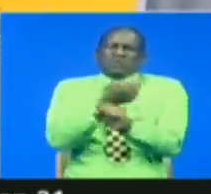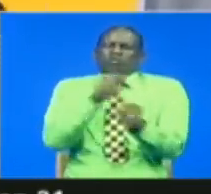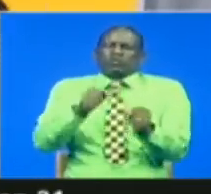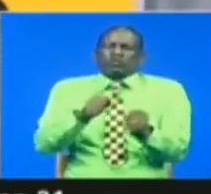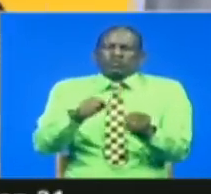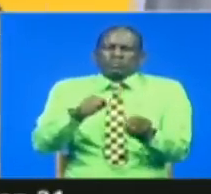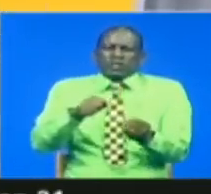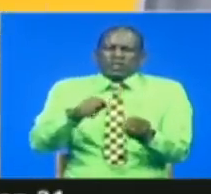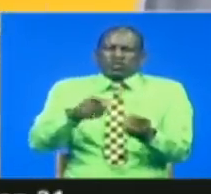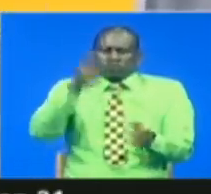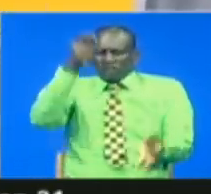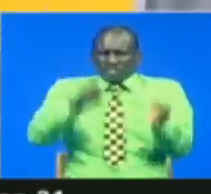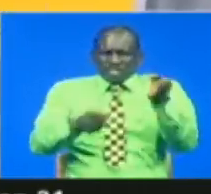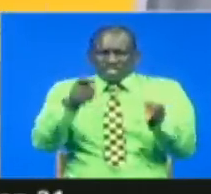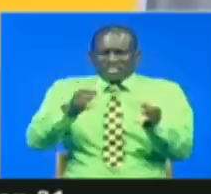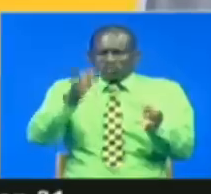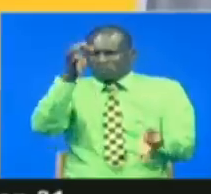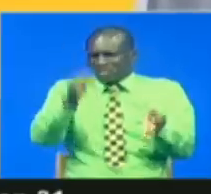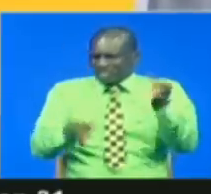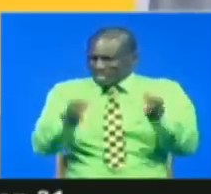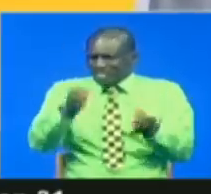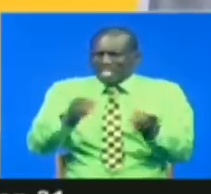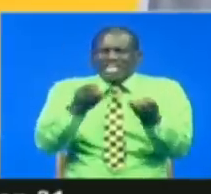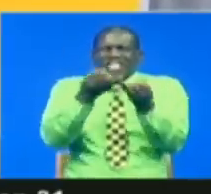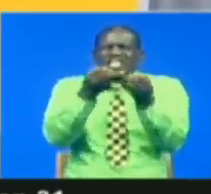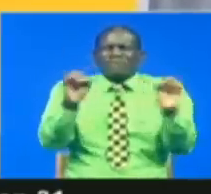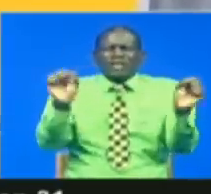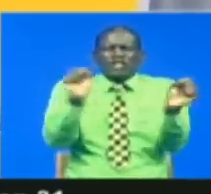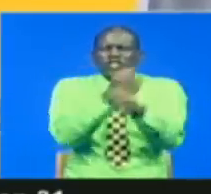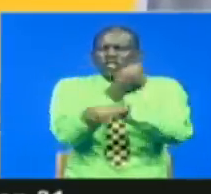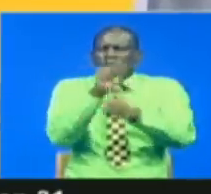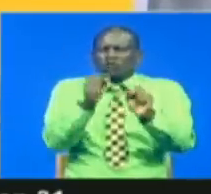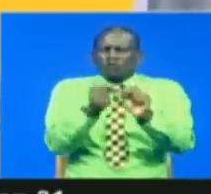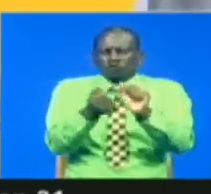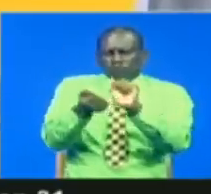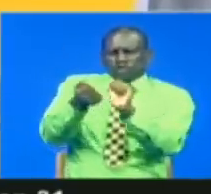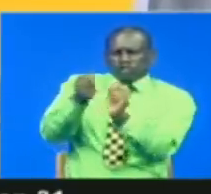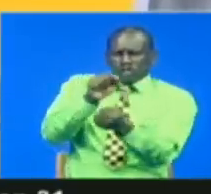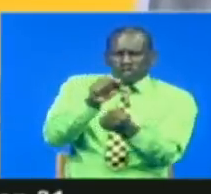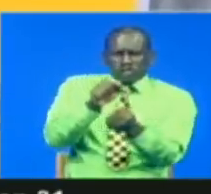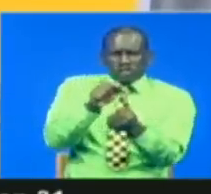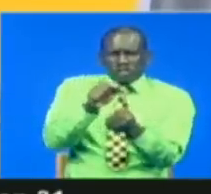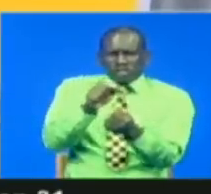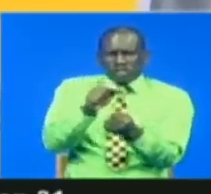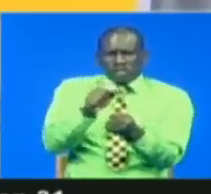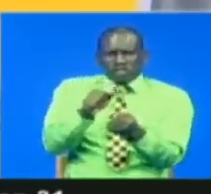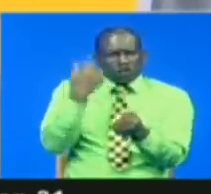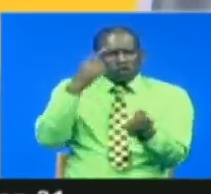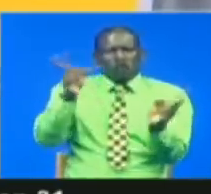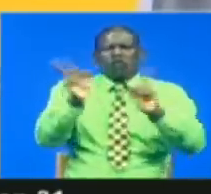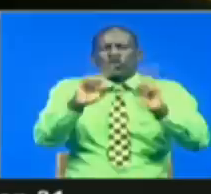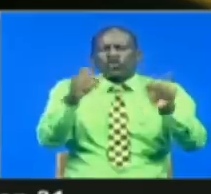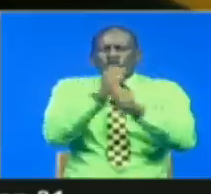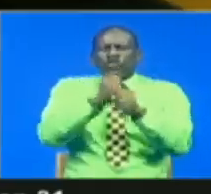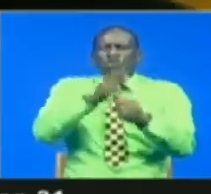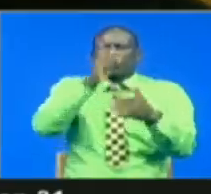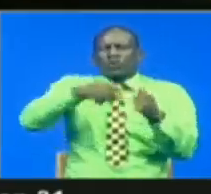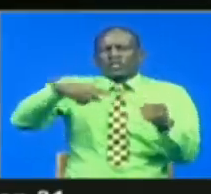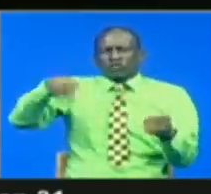and independence cannot be a substitute for not doing what is